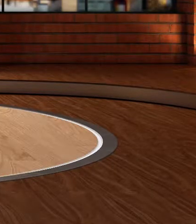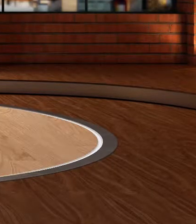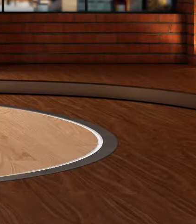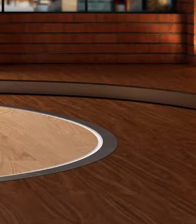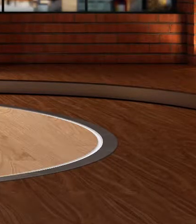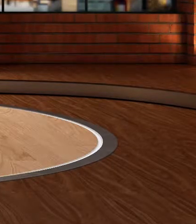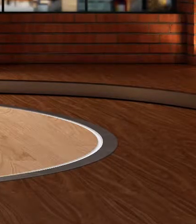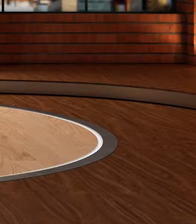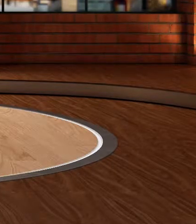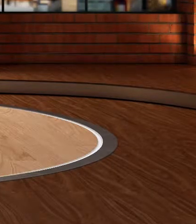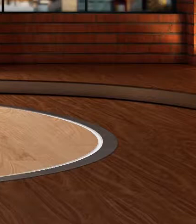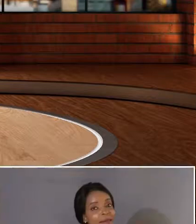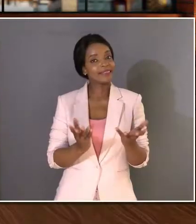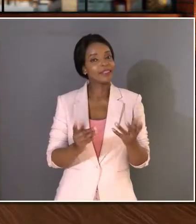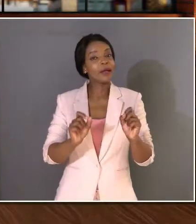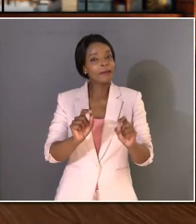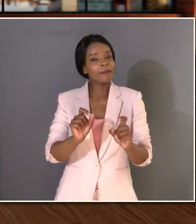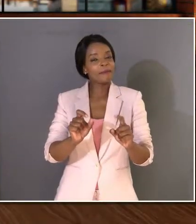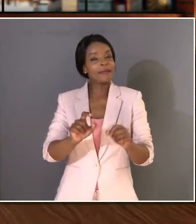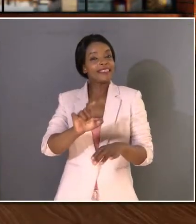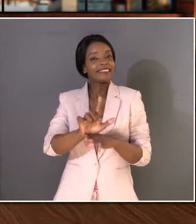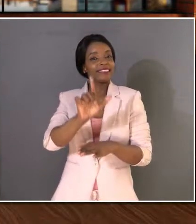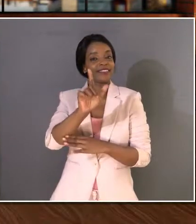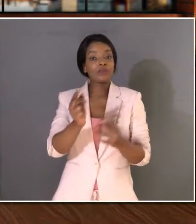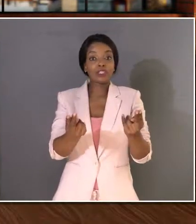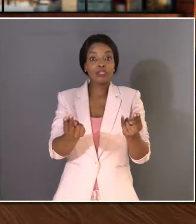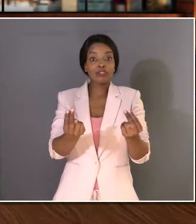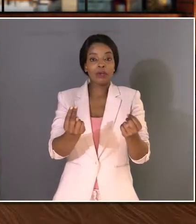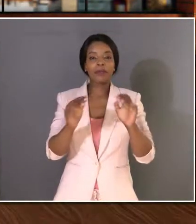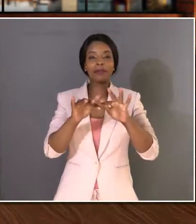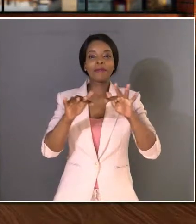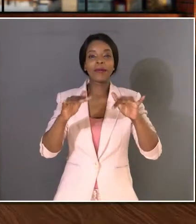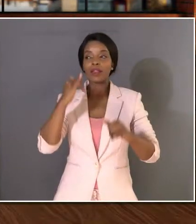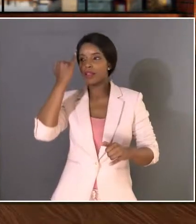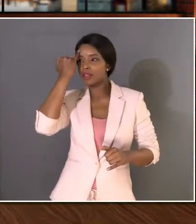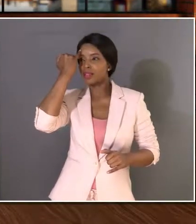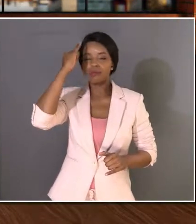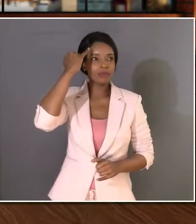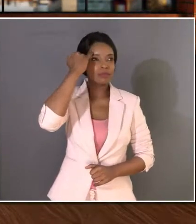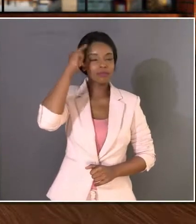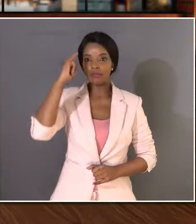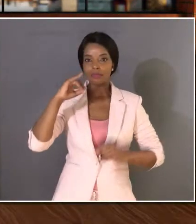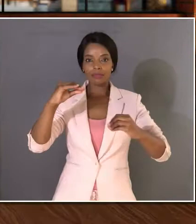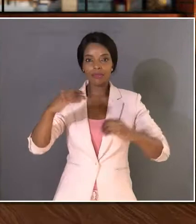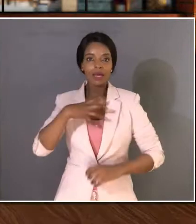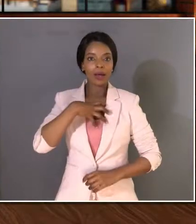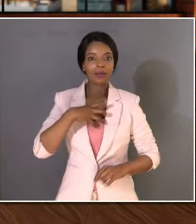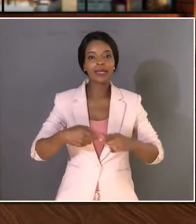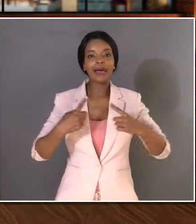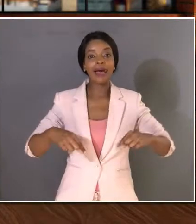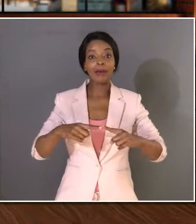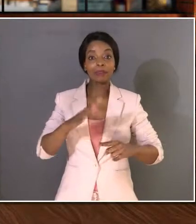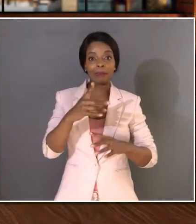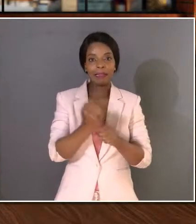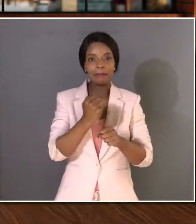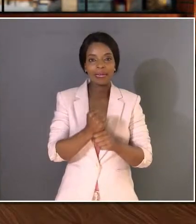And there you have it, 17 new innovators join our alumni of people making a difference. But before we